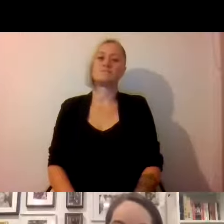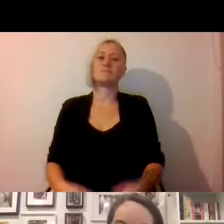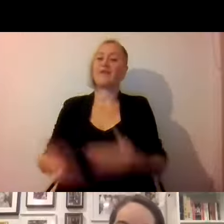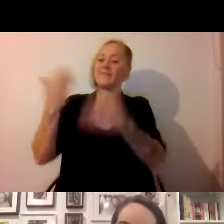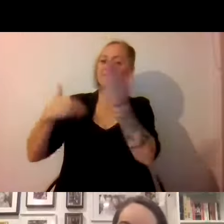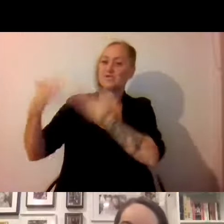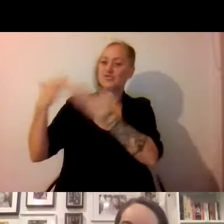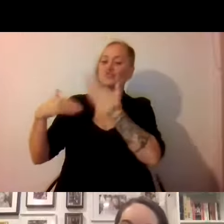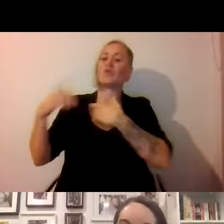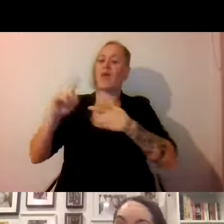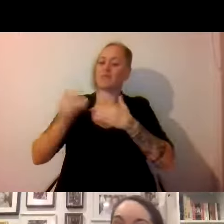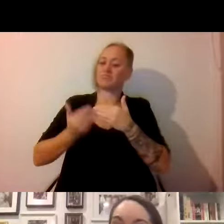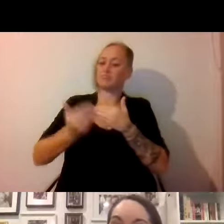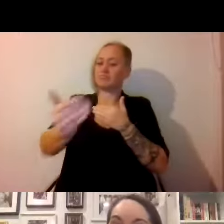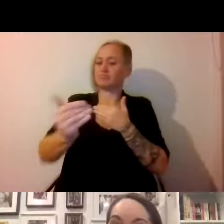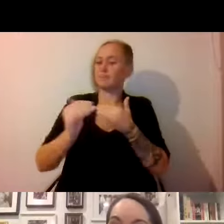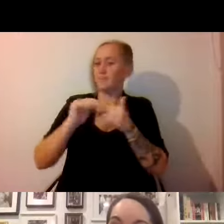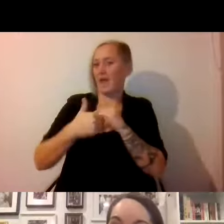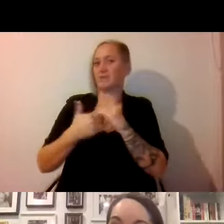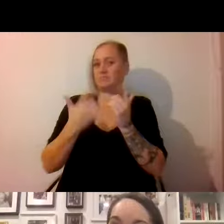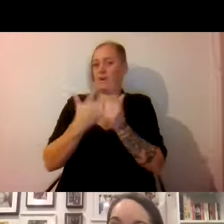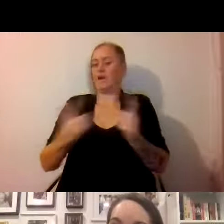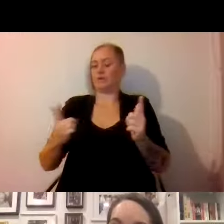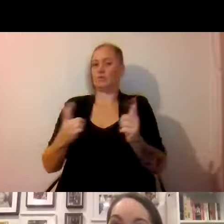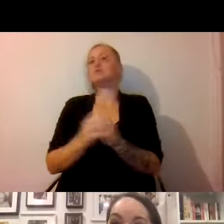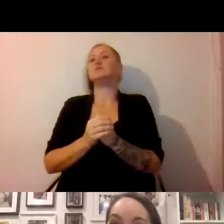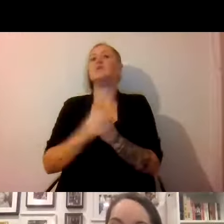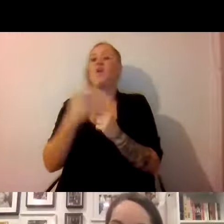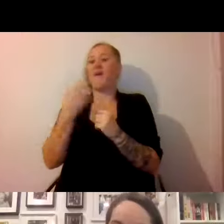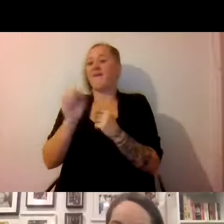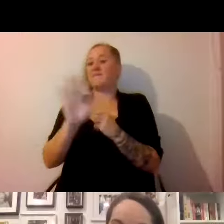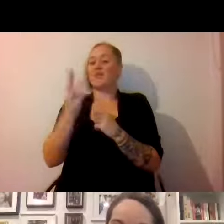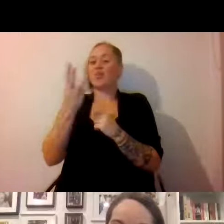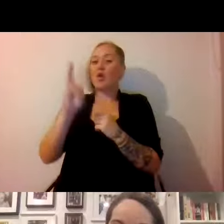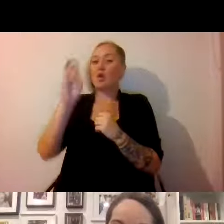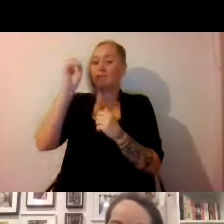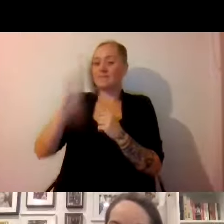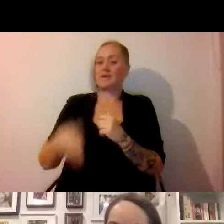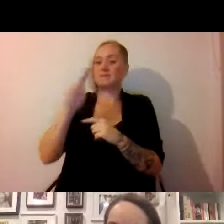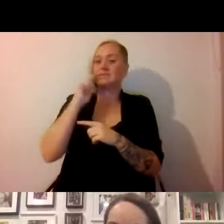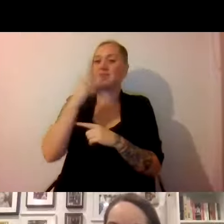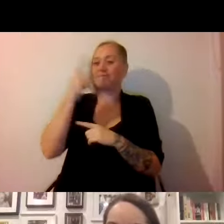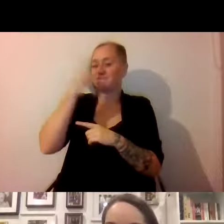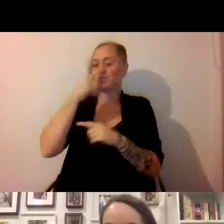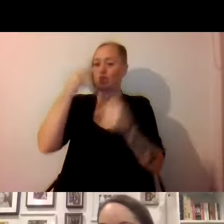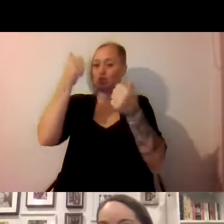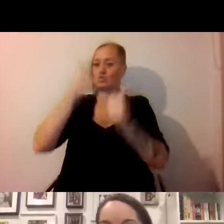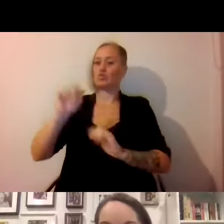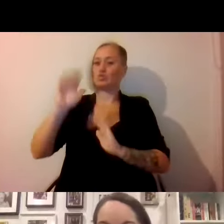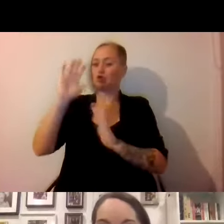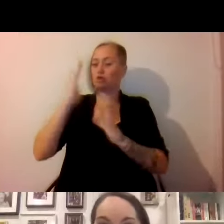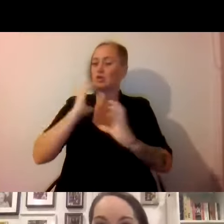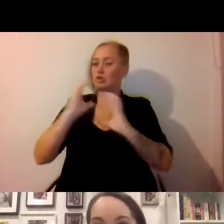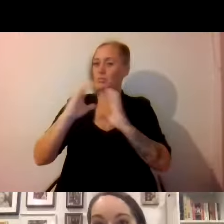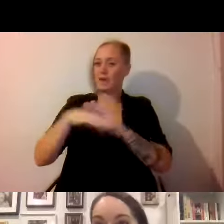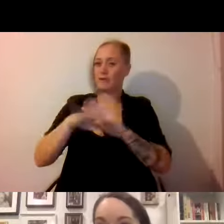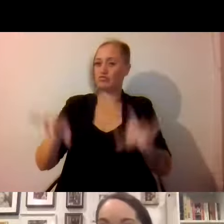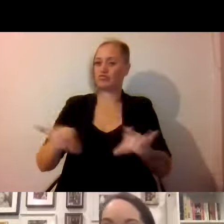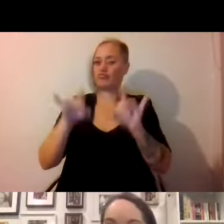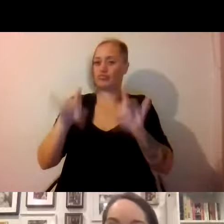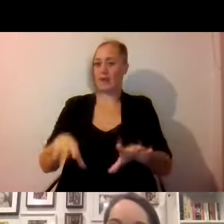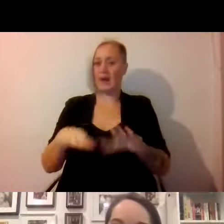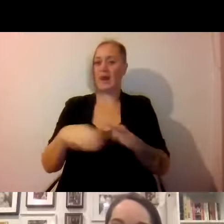So there are about 30,000 deaf people using AUSLAN to communicate in Australia. The Numbers of people with hearing loss are much,